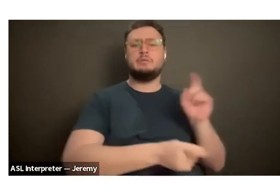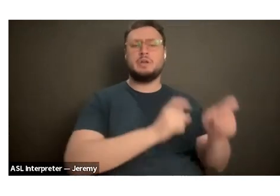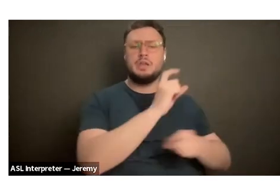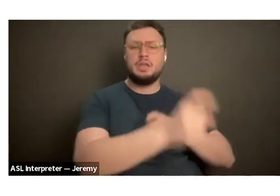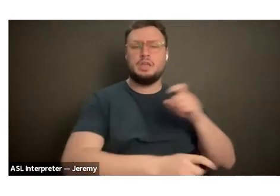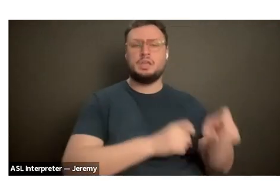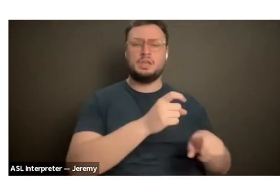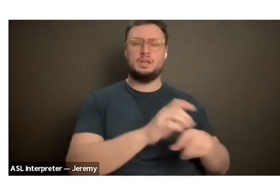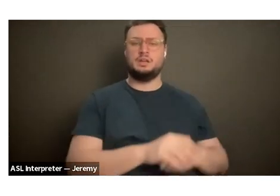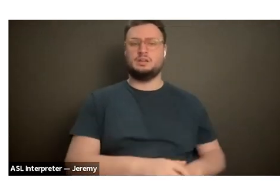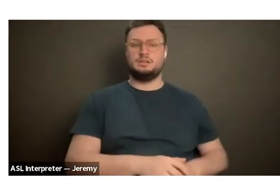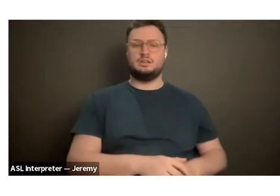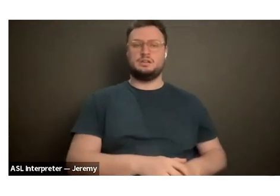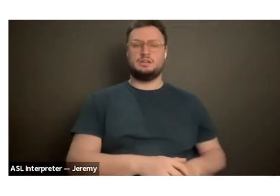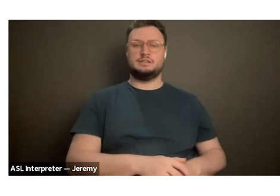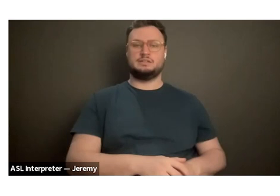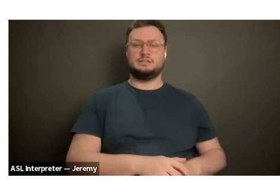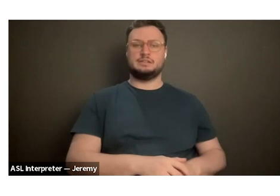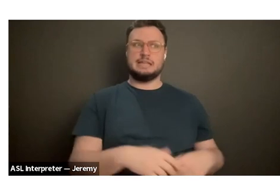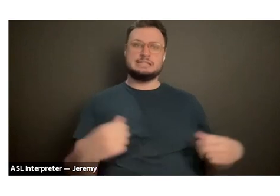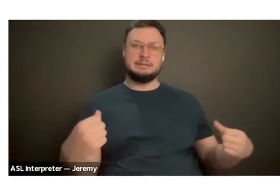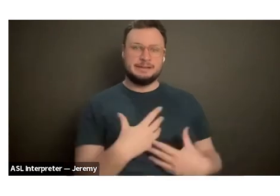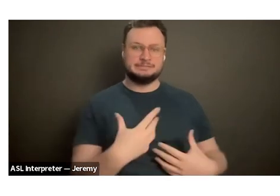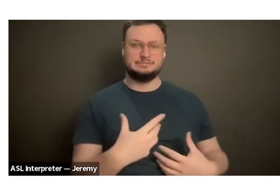Resentfulness, enacted intimidation,